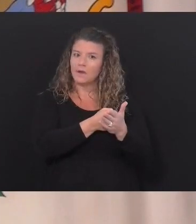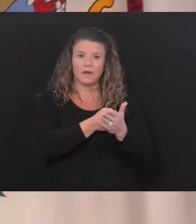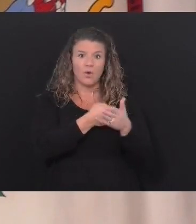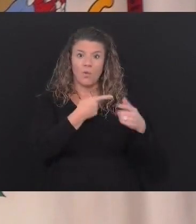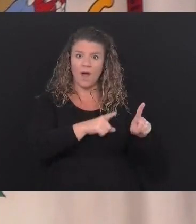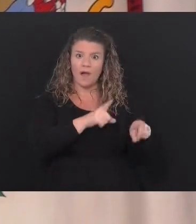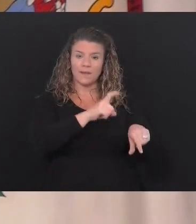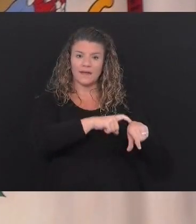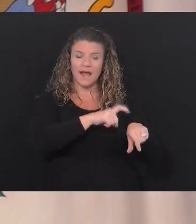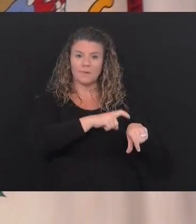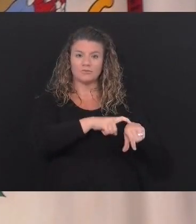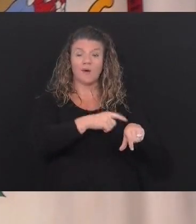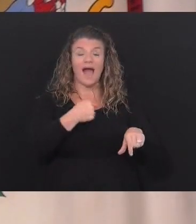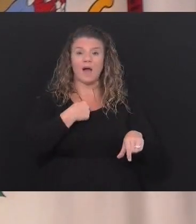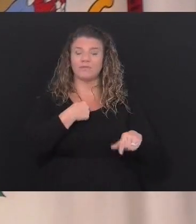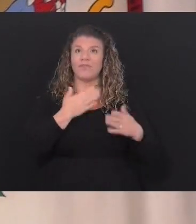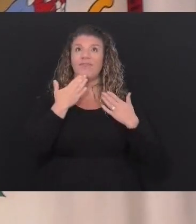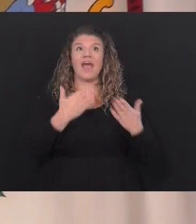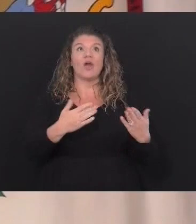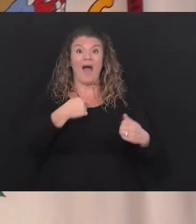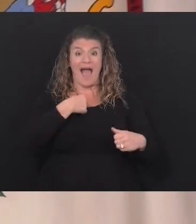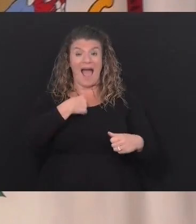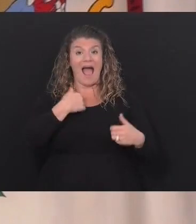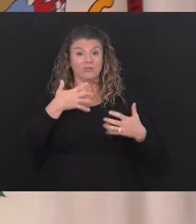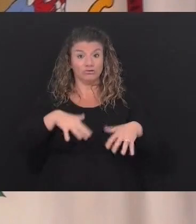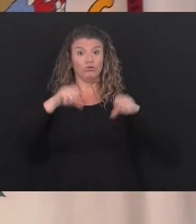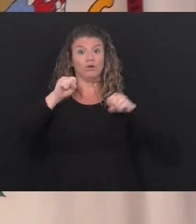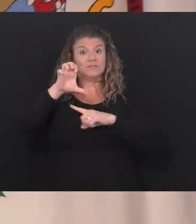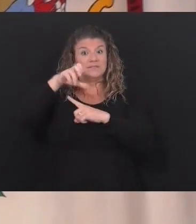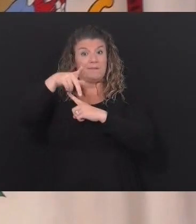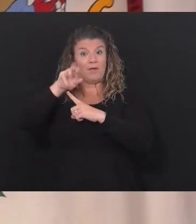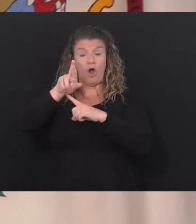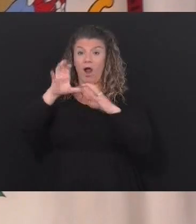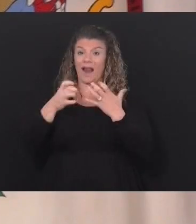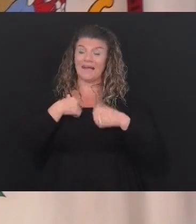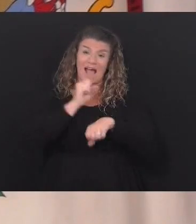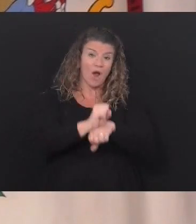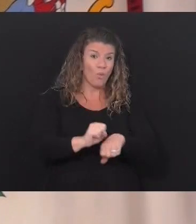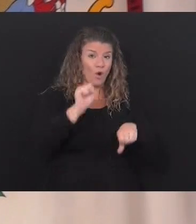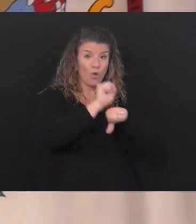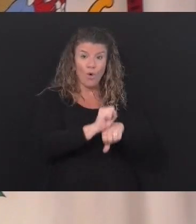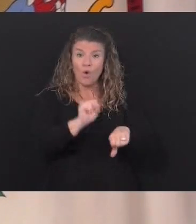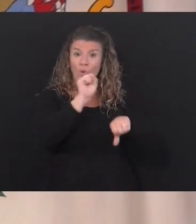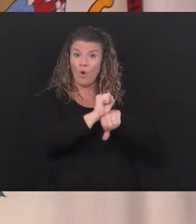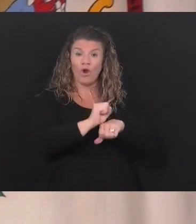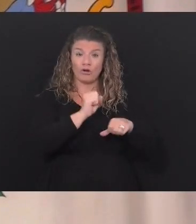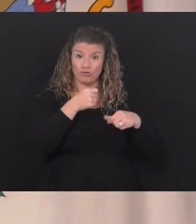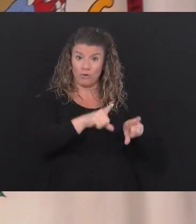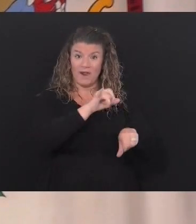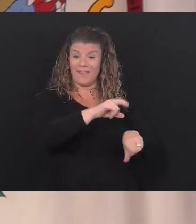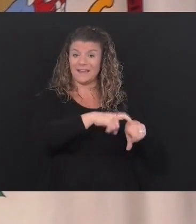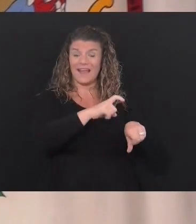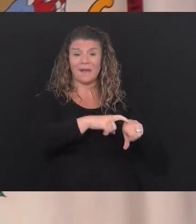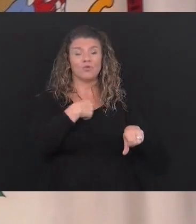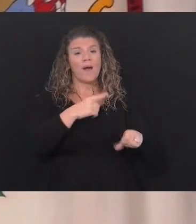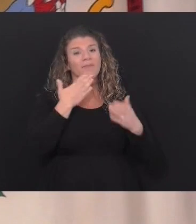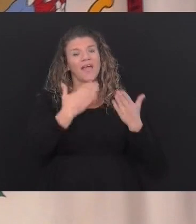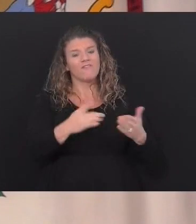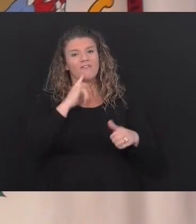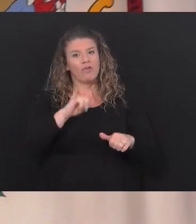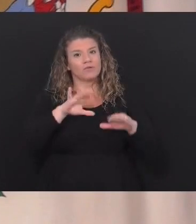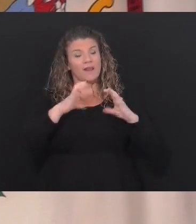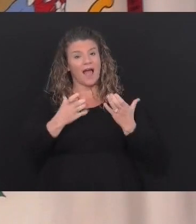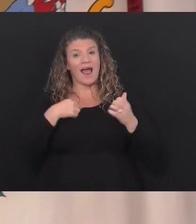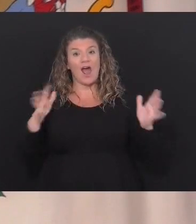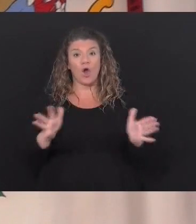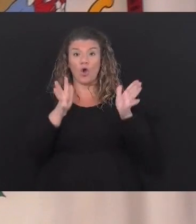that I just had a CPR class, and I tried every way in the world, but we did lose him. But I'm really thankful for those classes, and urge